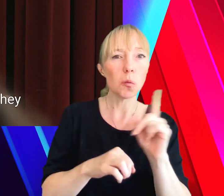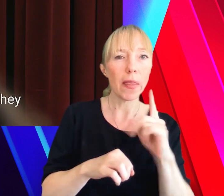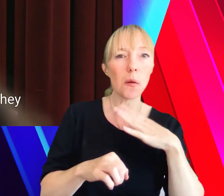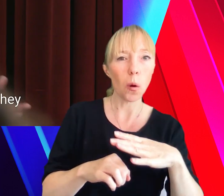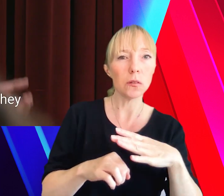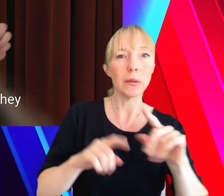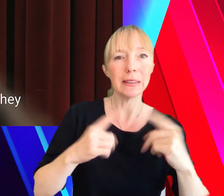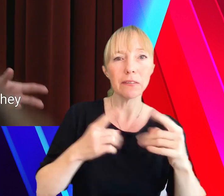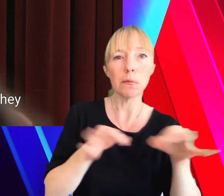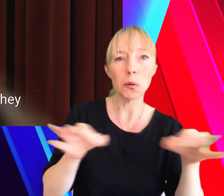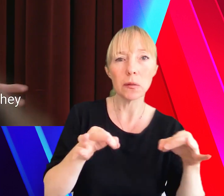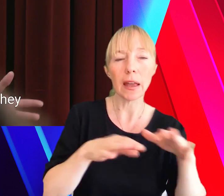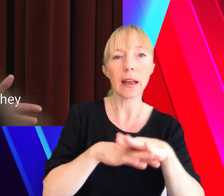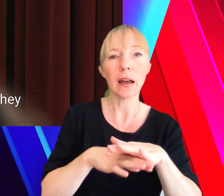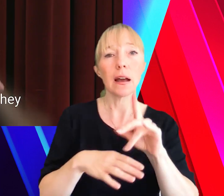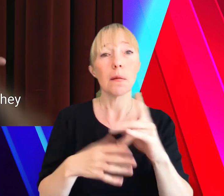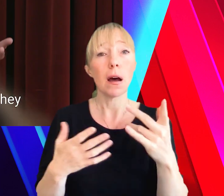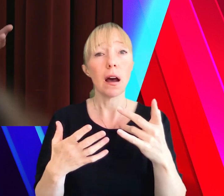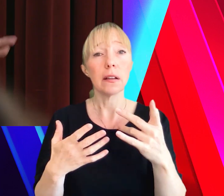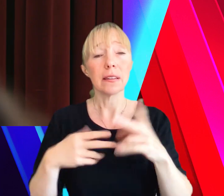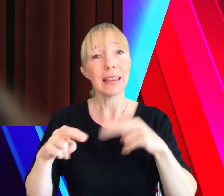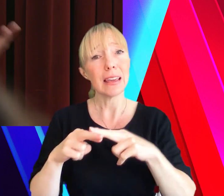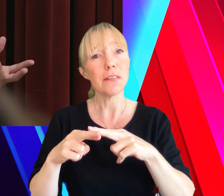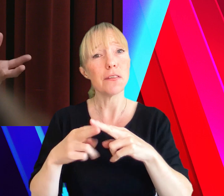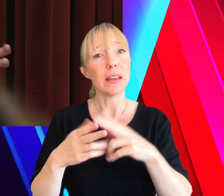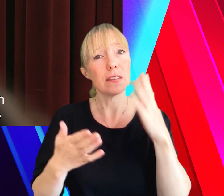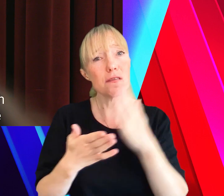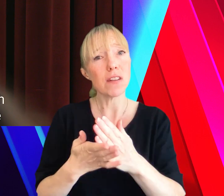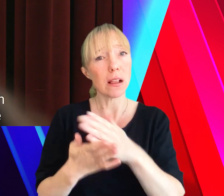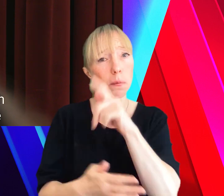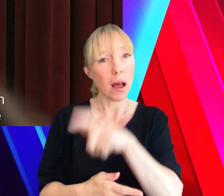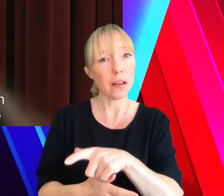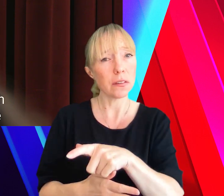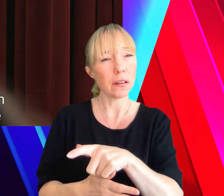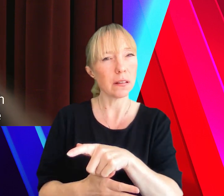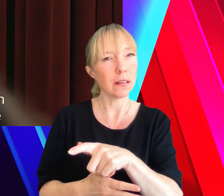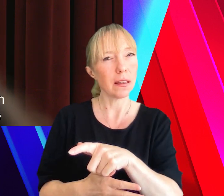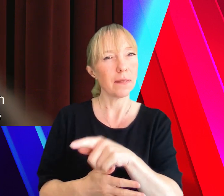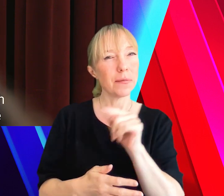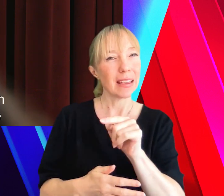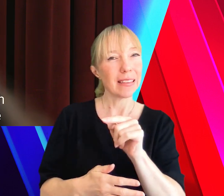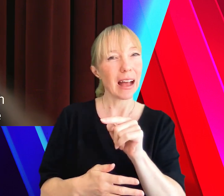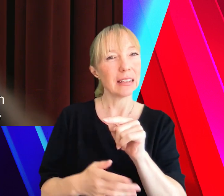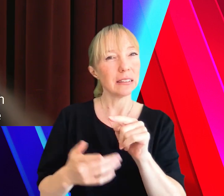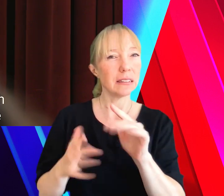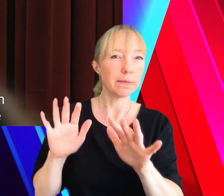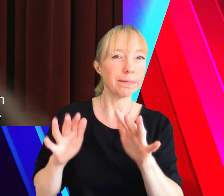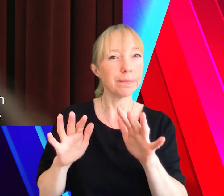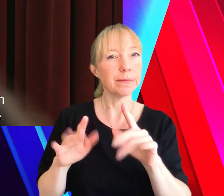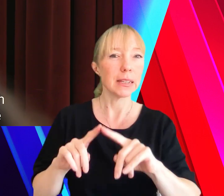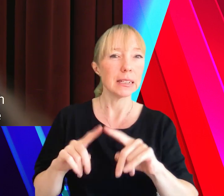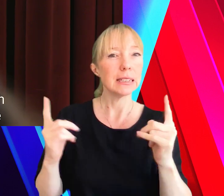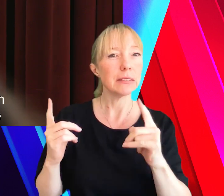can make characters do what they want, you can put different tracks over it and things. But with something like Guilty Good, do you think when you're dealing with a real person, does that kind